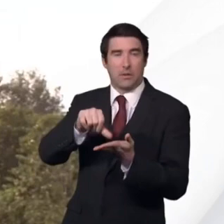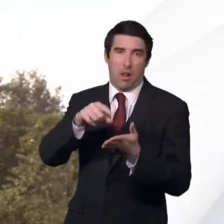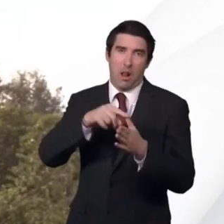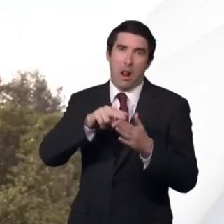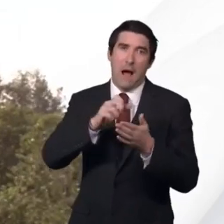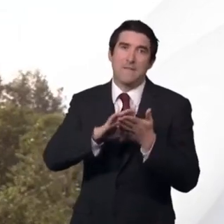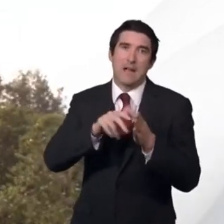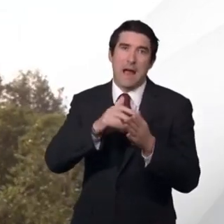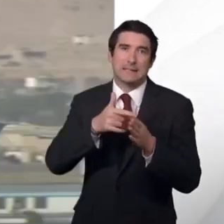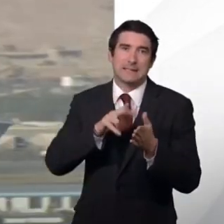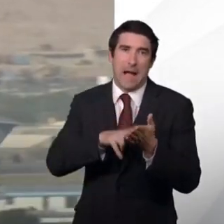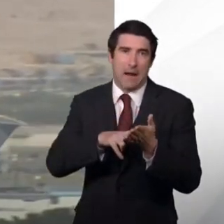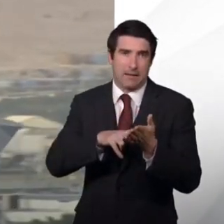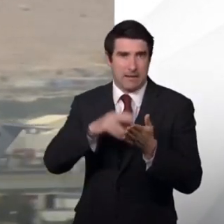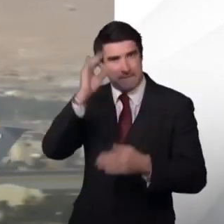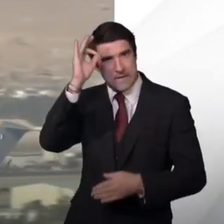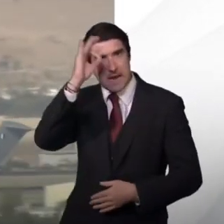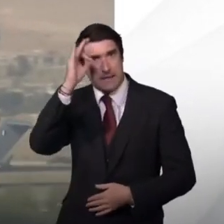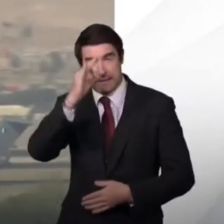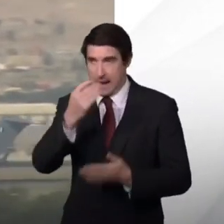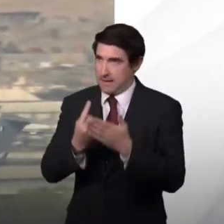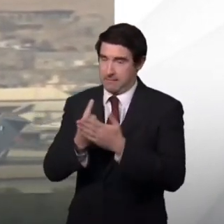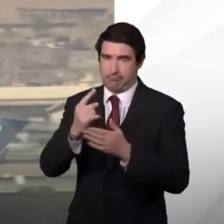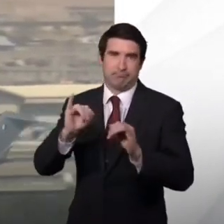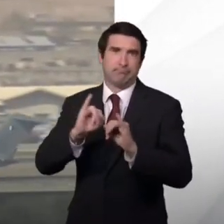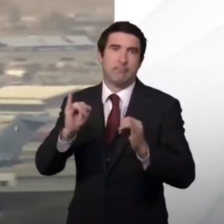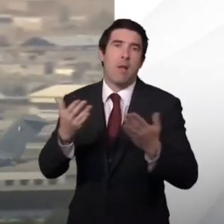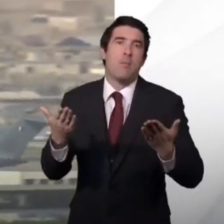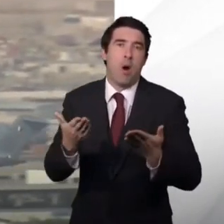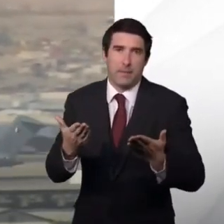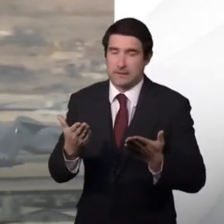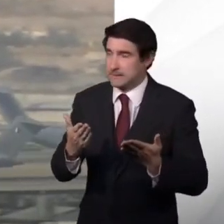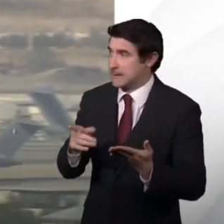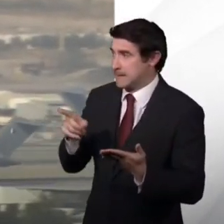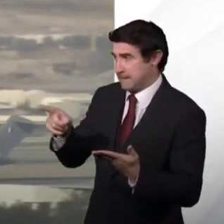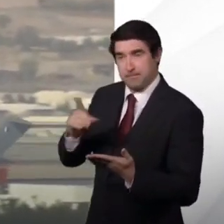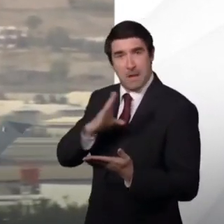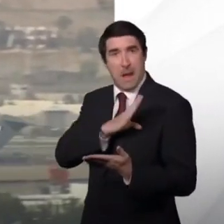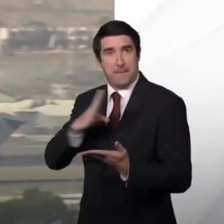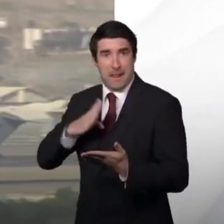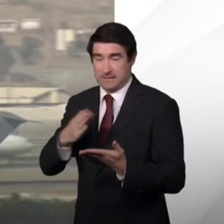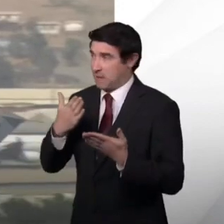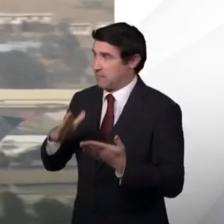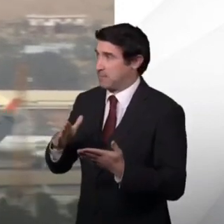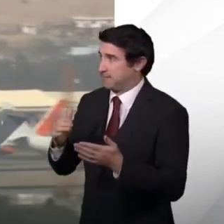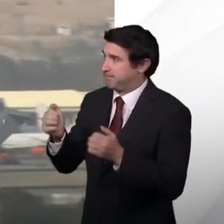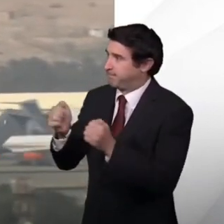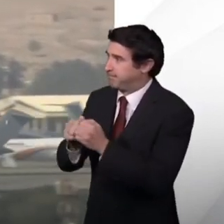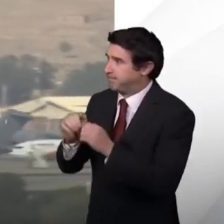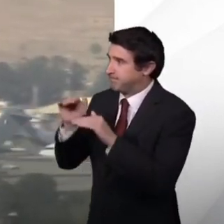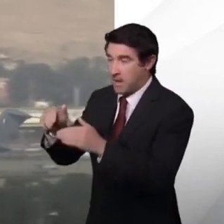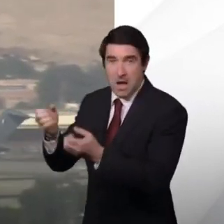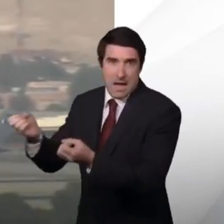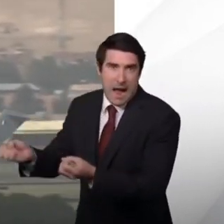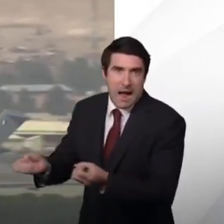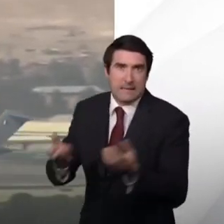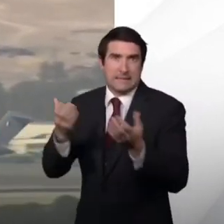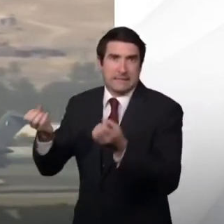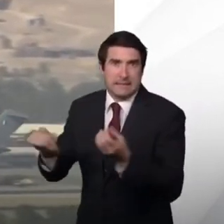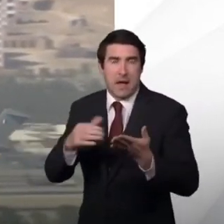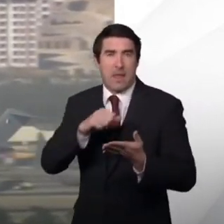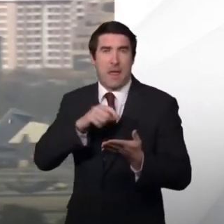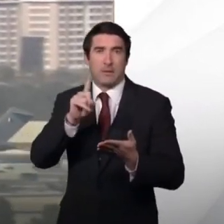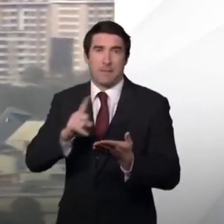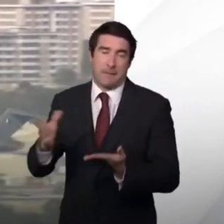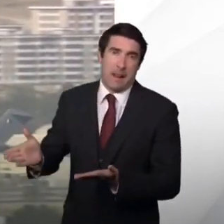in Afghanistan. The military operation to evacuate tens of thousands of people from Afghanistan is now